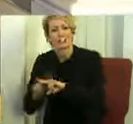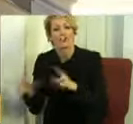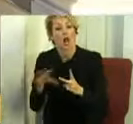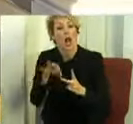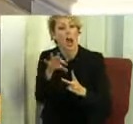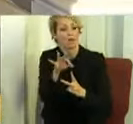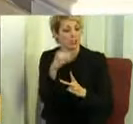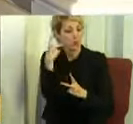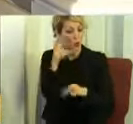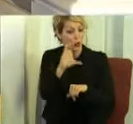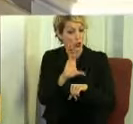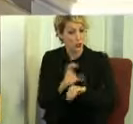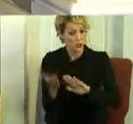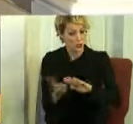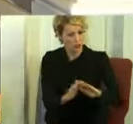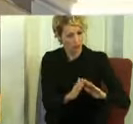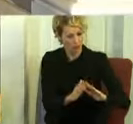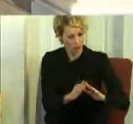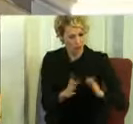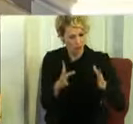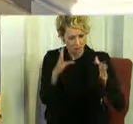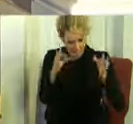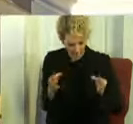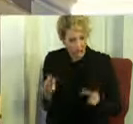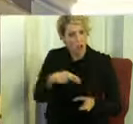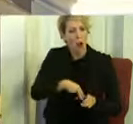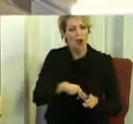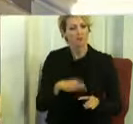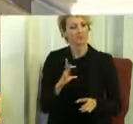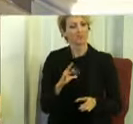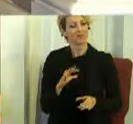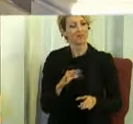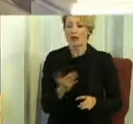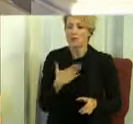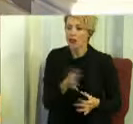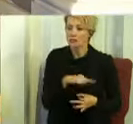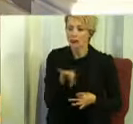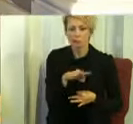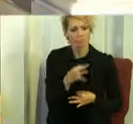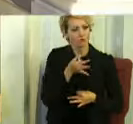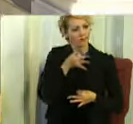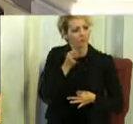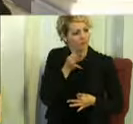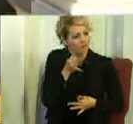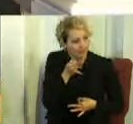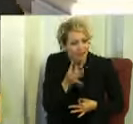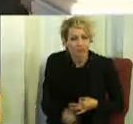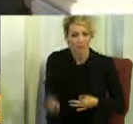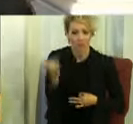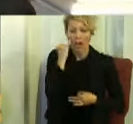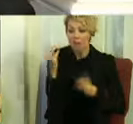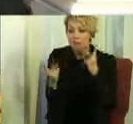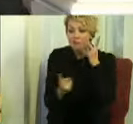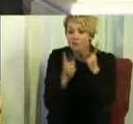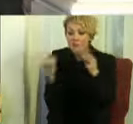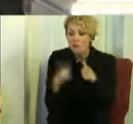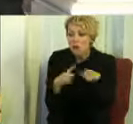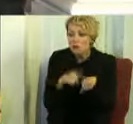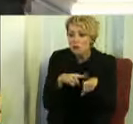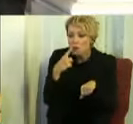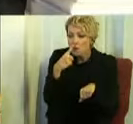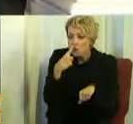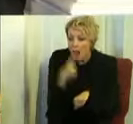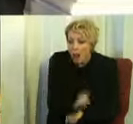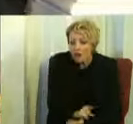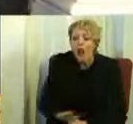we are so glad that you've chosen to be present with us today. I wonder if you would indulge my spirit, if indeed you're with us for the very first time today. I wonder if you would just raise